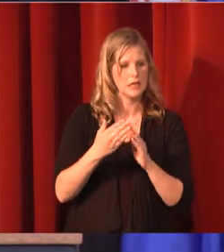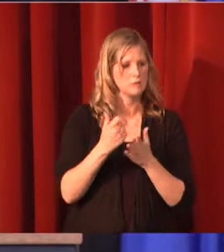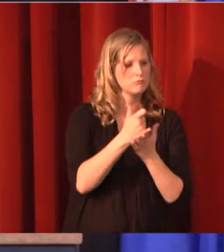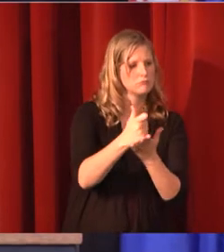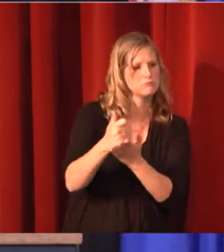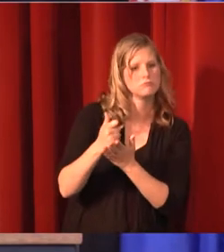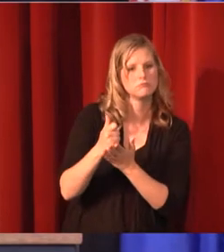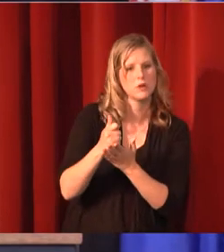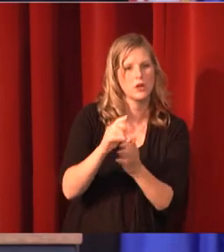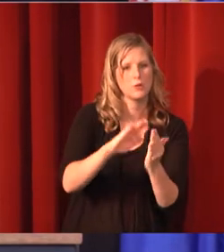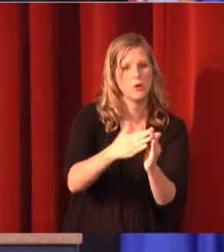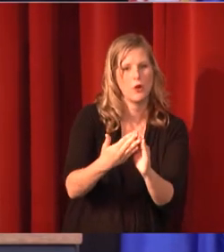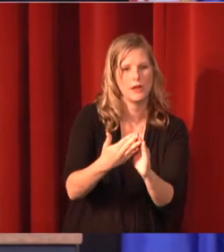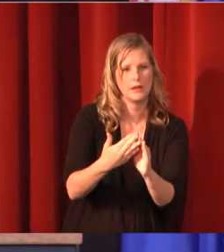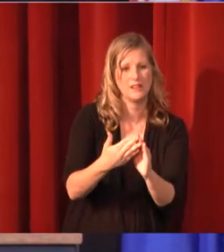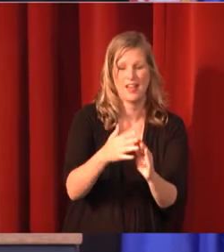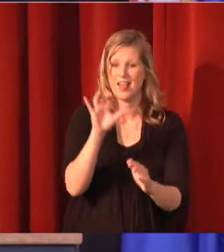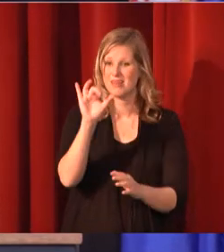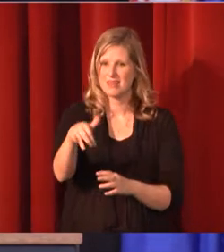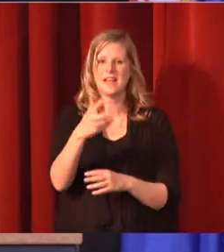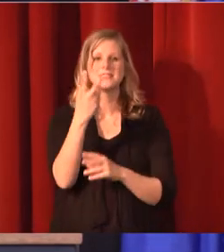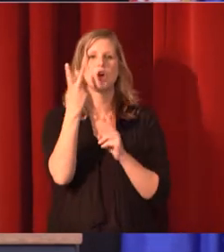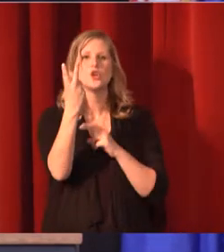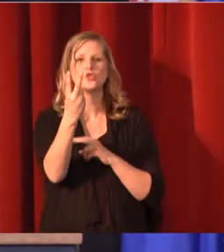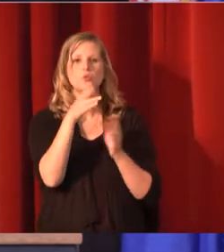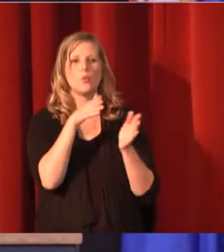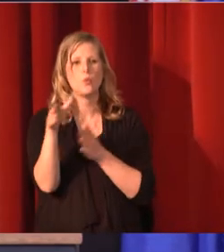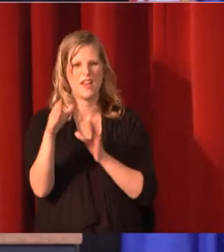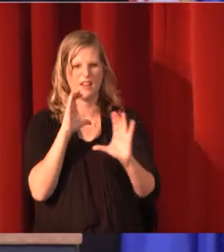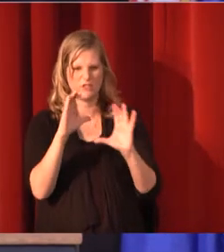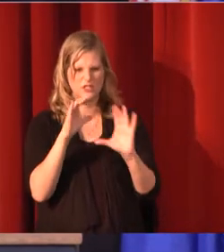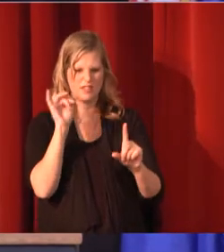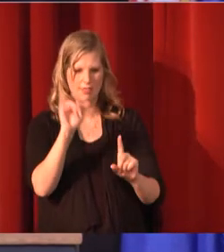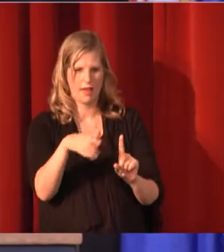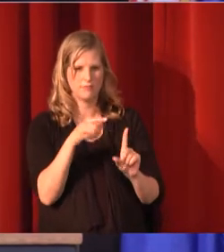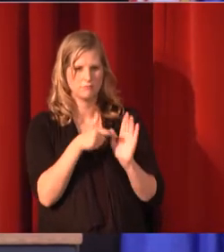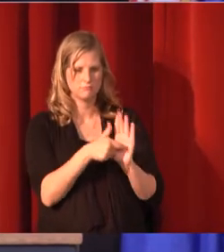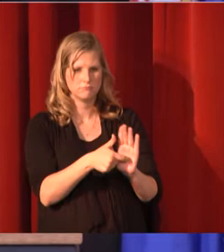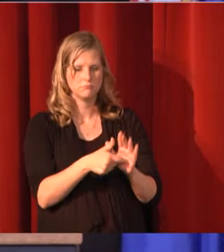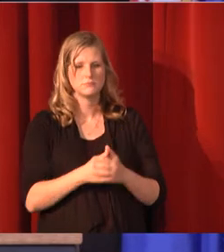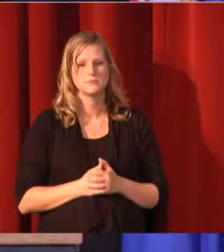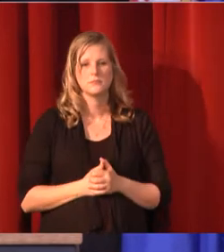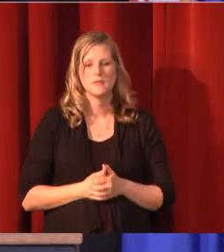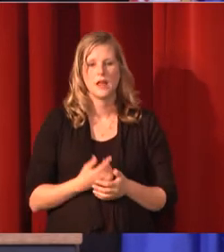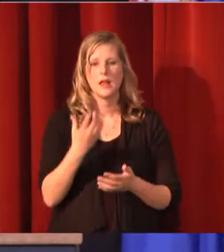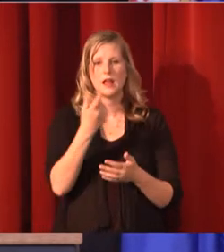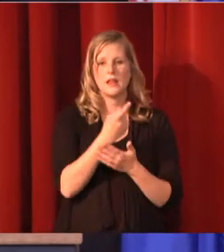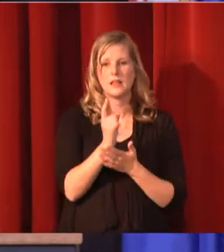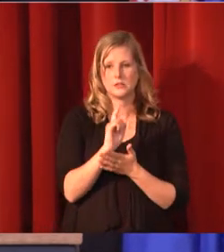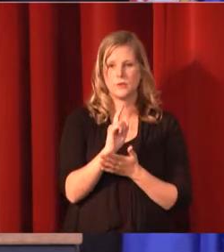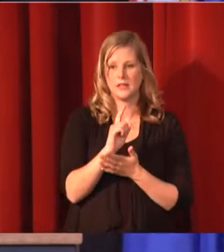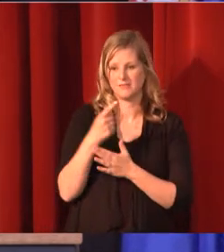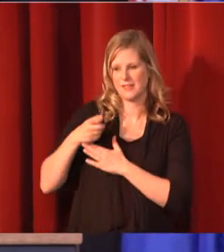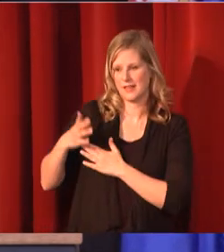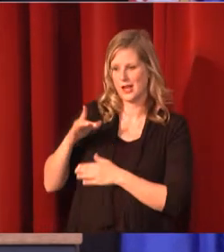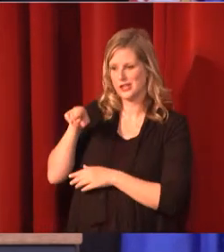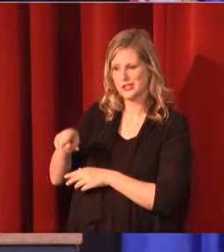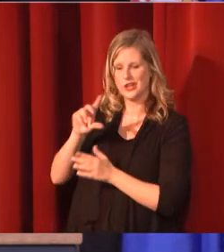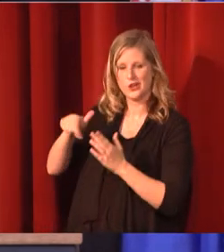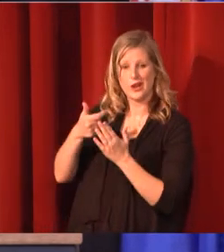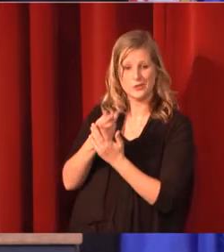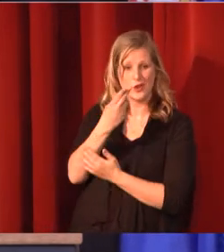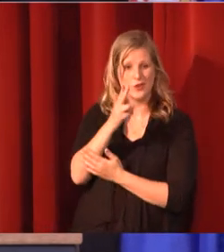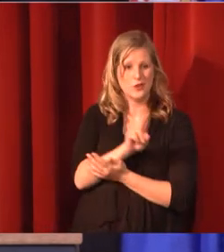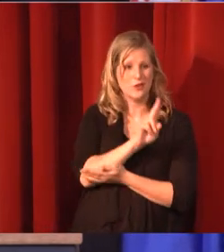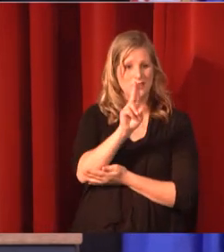this is what a two-way conversation looks like I will note last weekend's Saku she graduated with honors from the